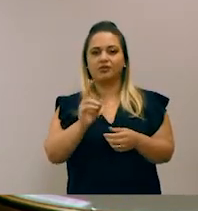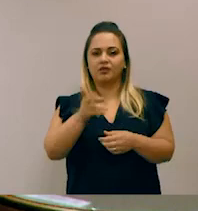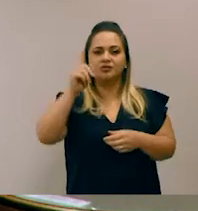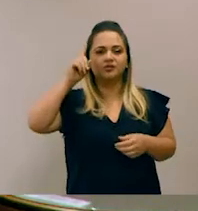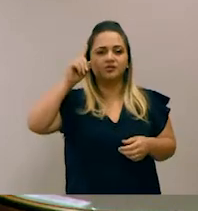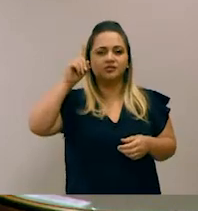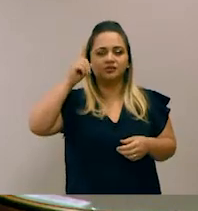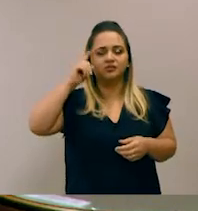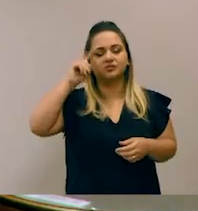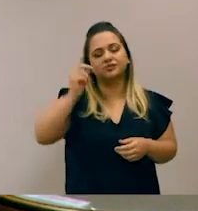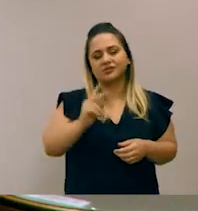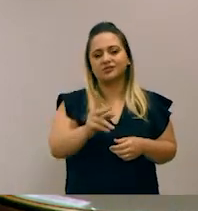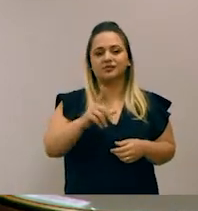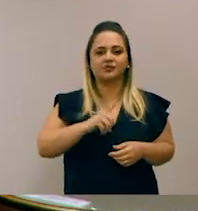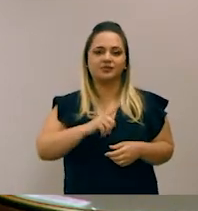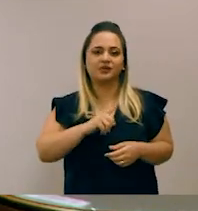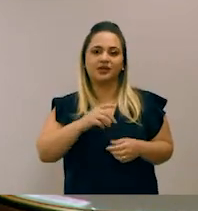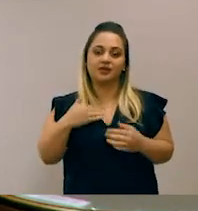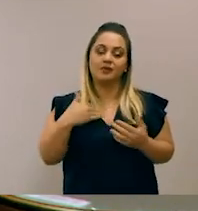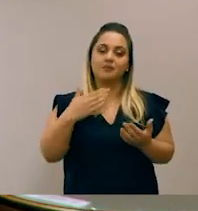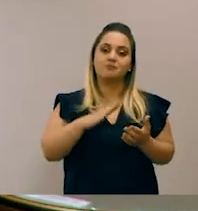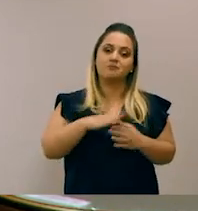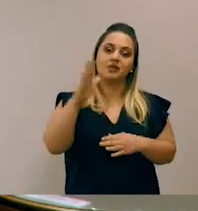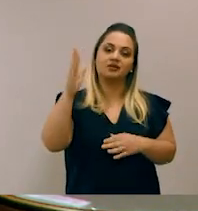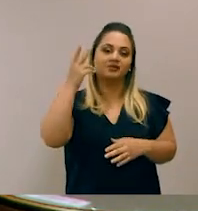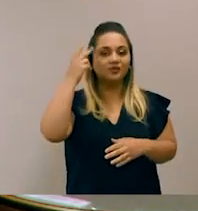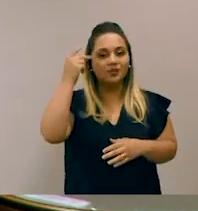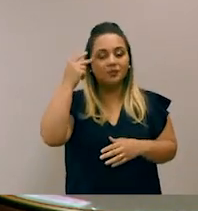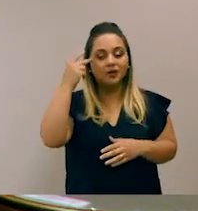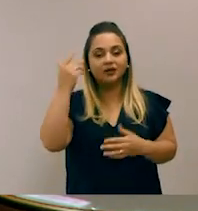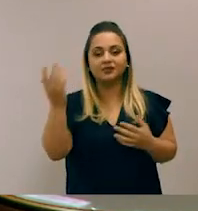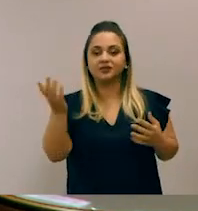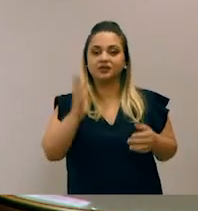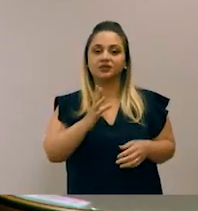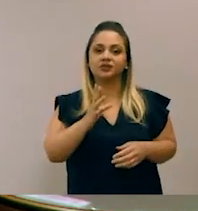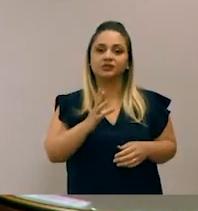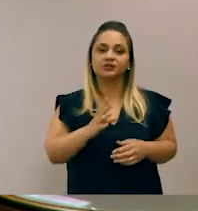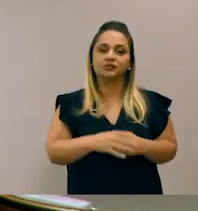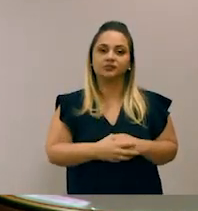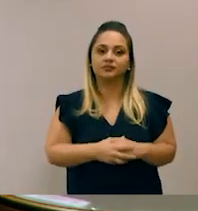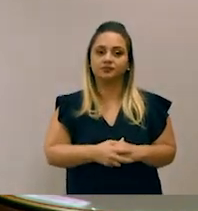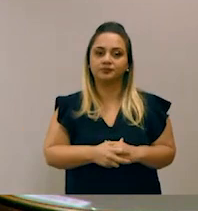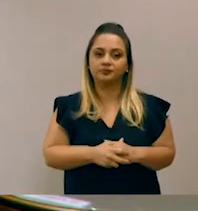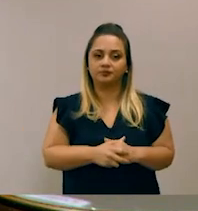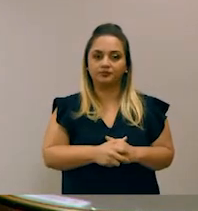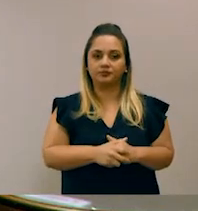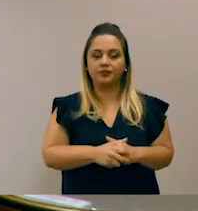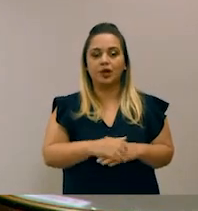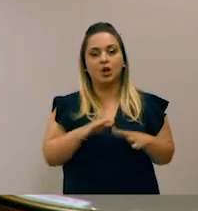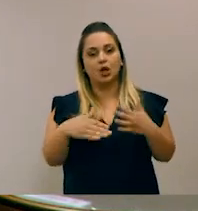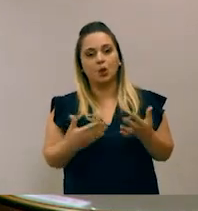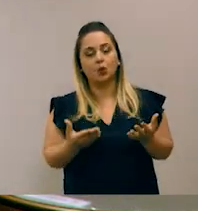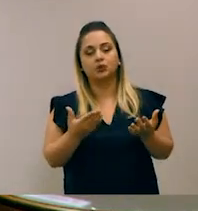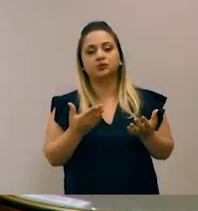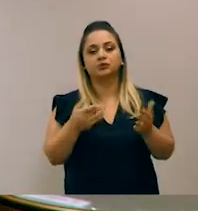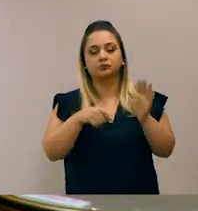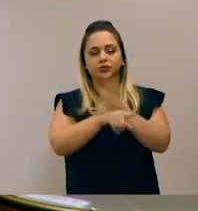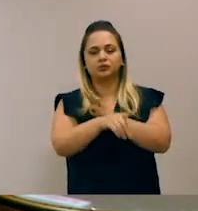of frequent names that are the most common ones. Now, regarding the